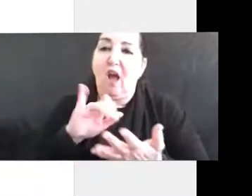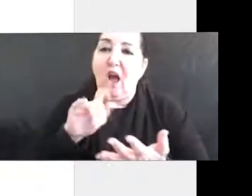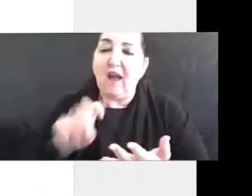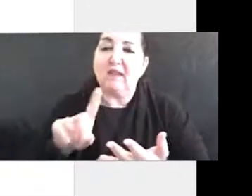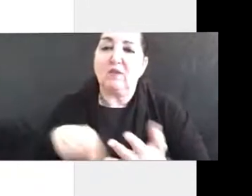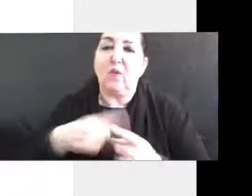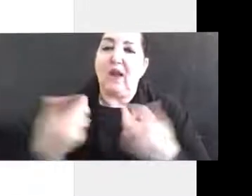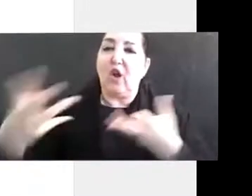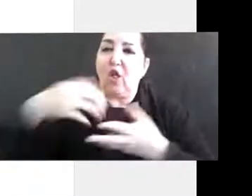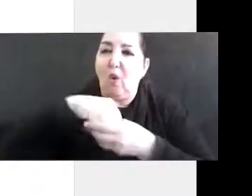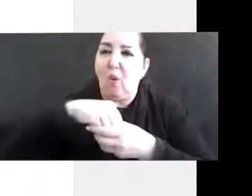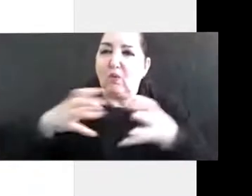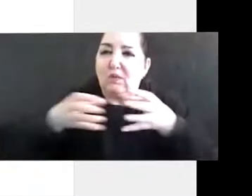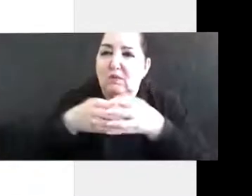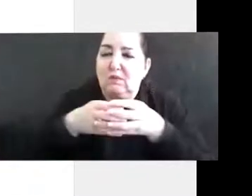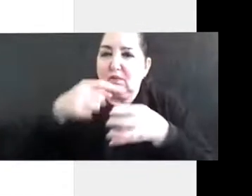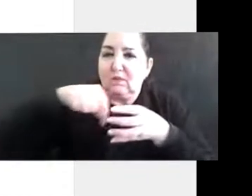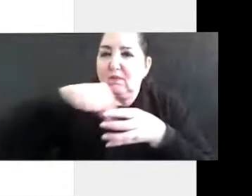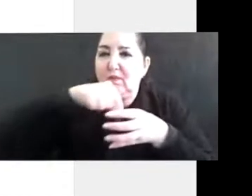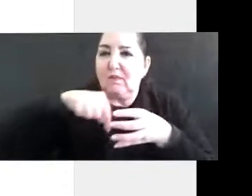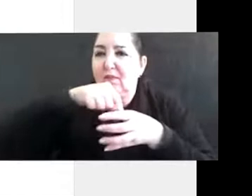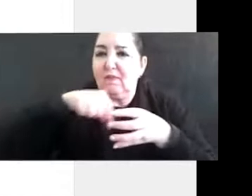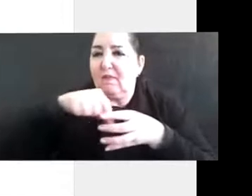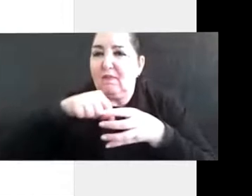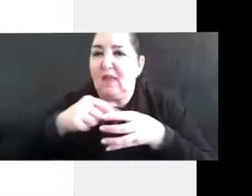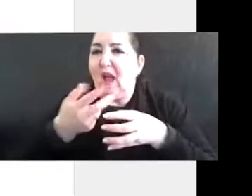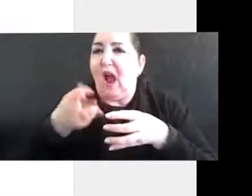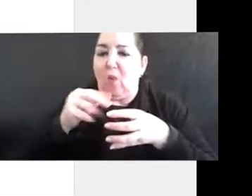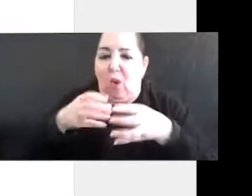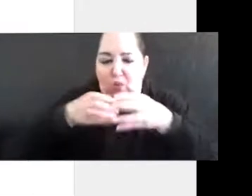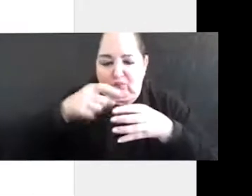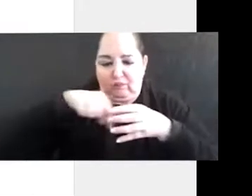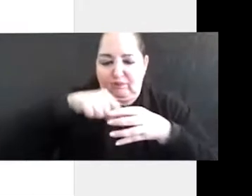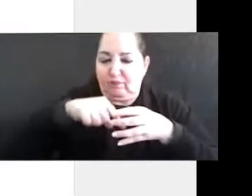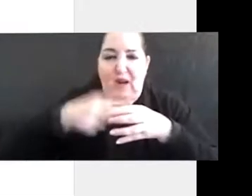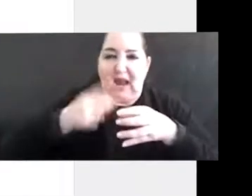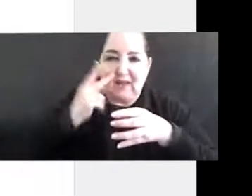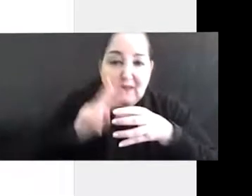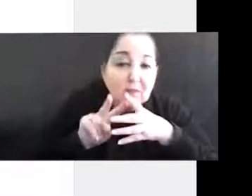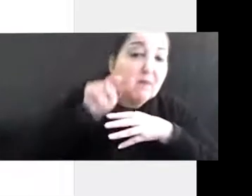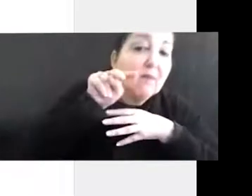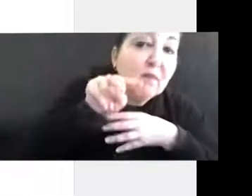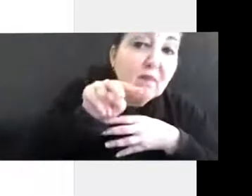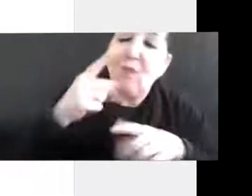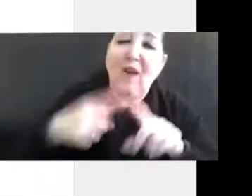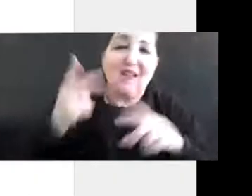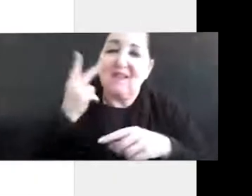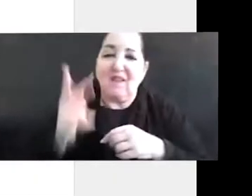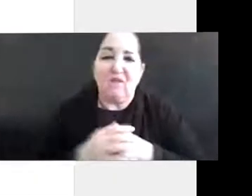sanctuarized or enclosure, you know, one's own enclosure, to see beyond that. And in